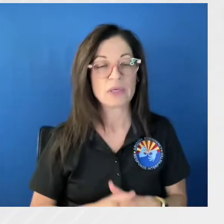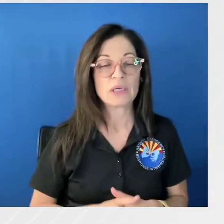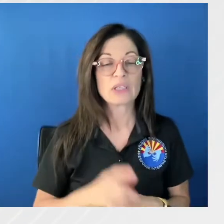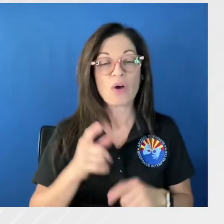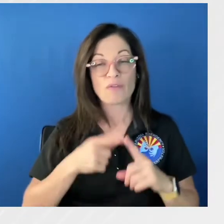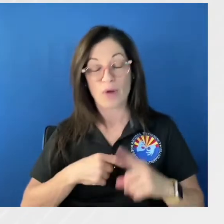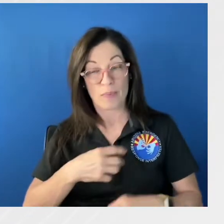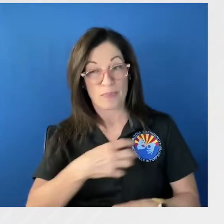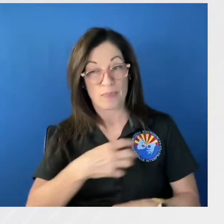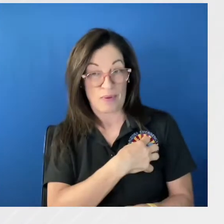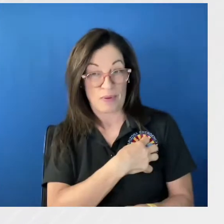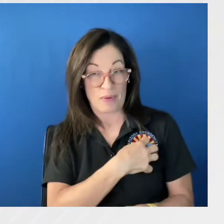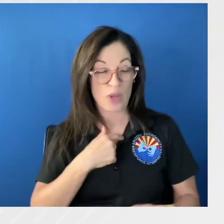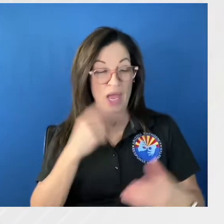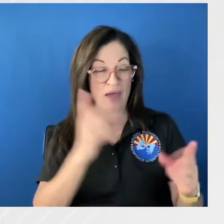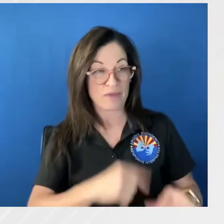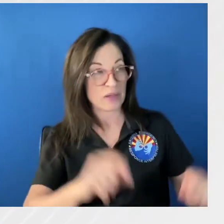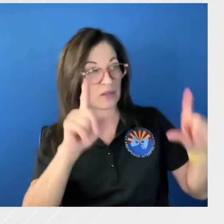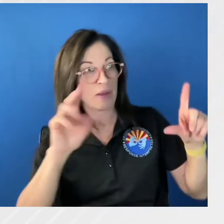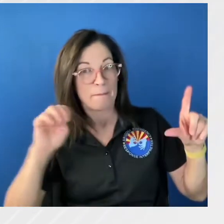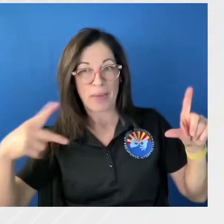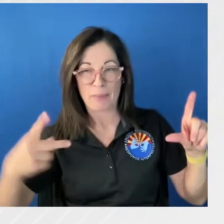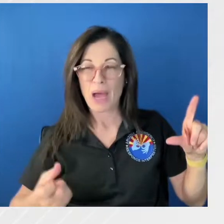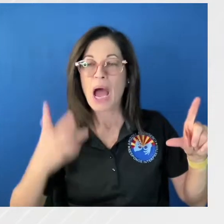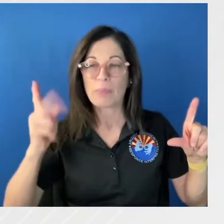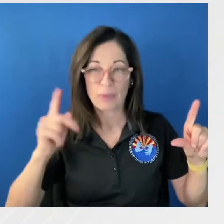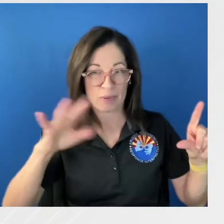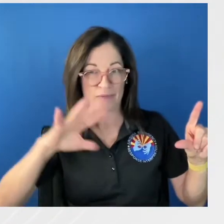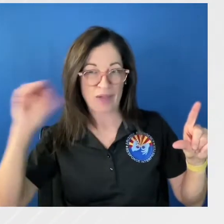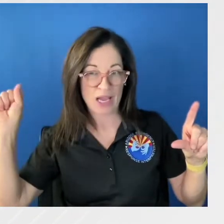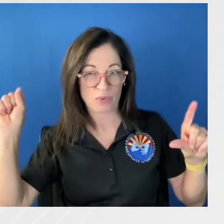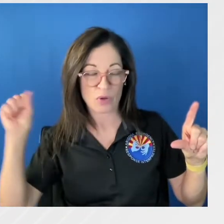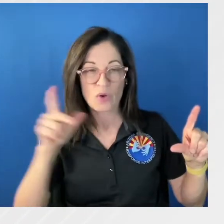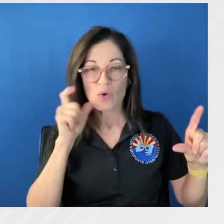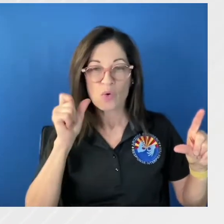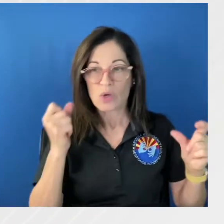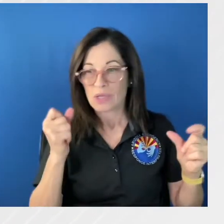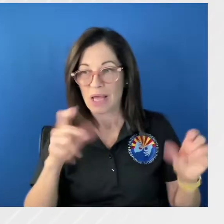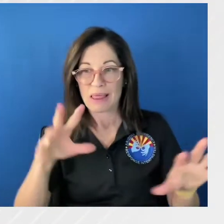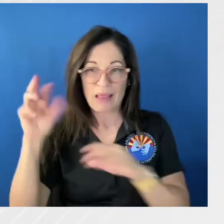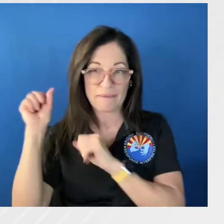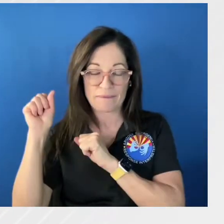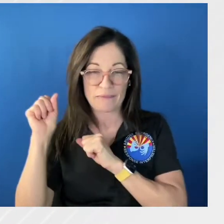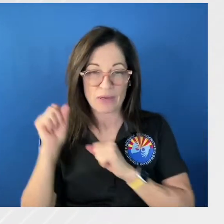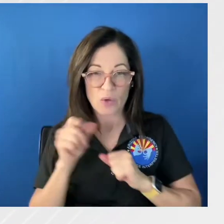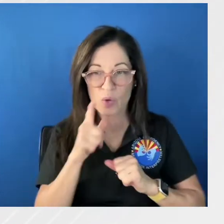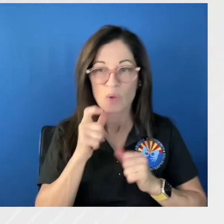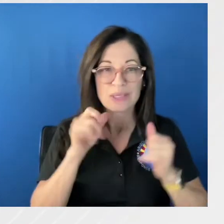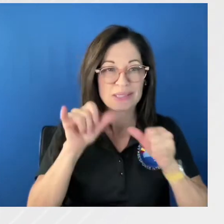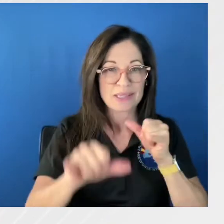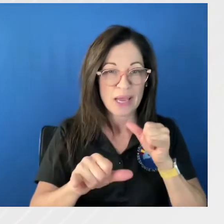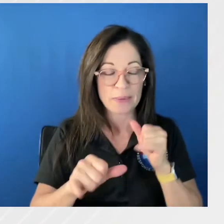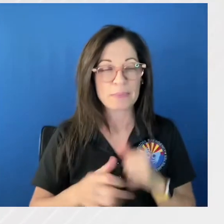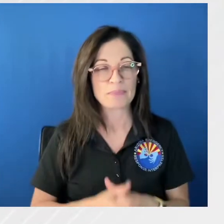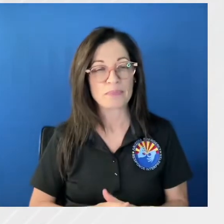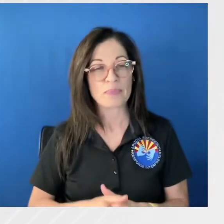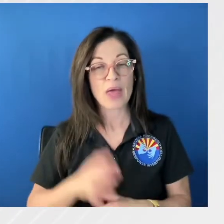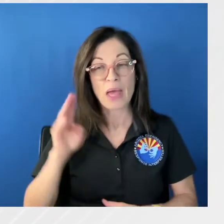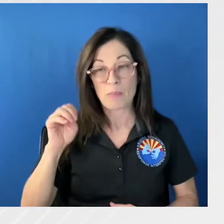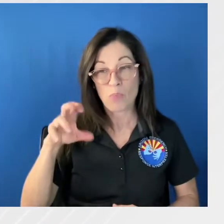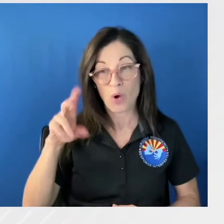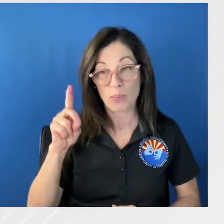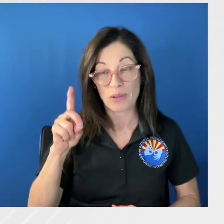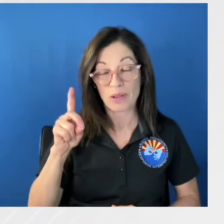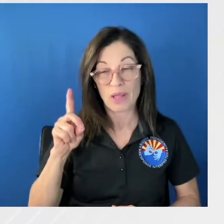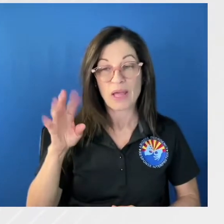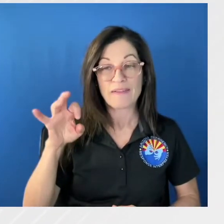view on a map of how many people have evacuated, who's out of the area, and those types of things. So that mobile field force under lights